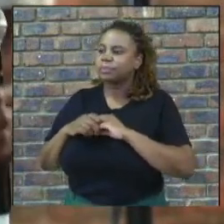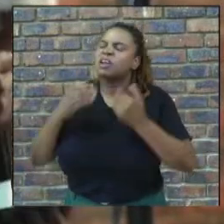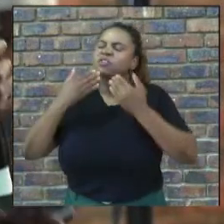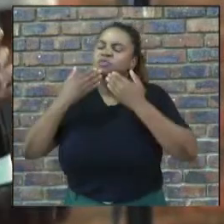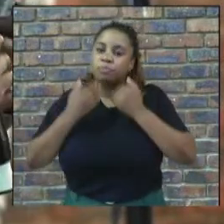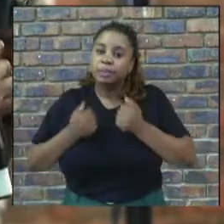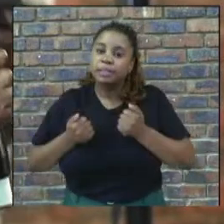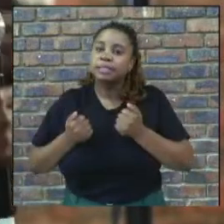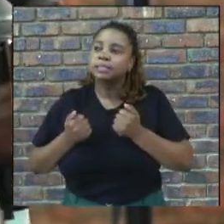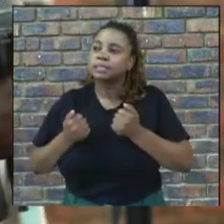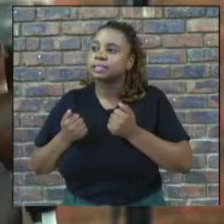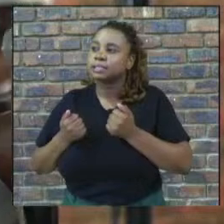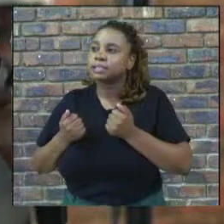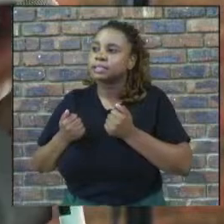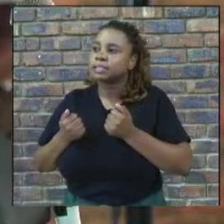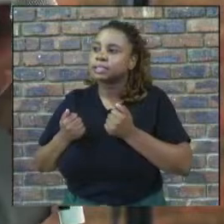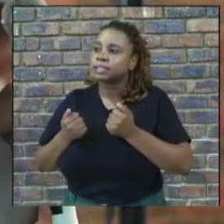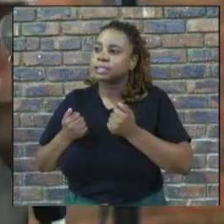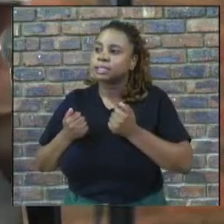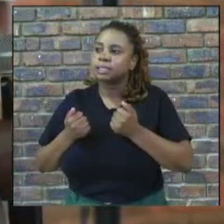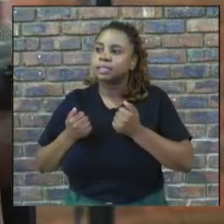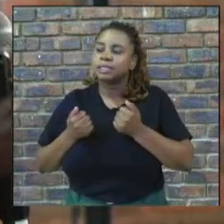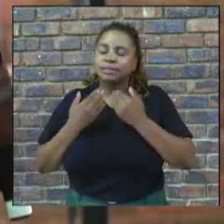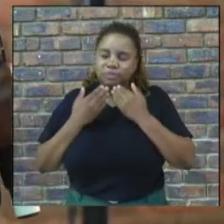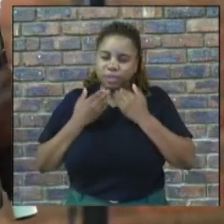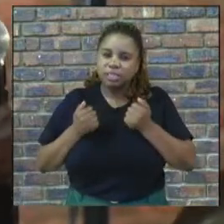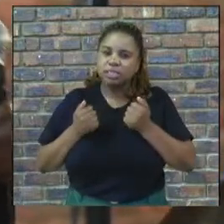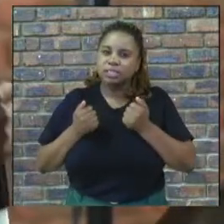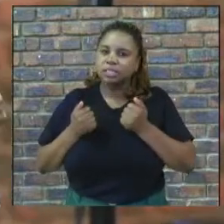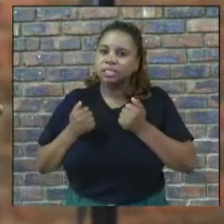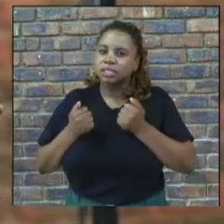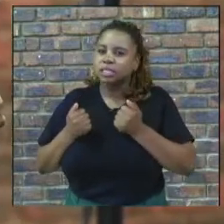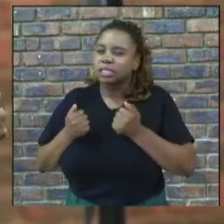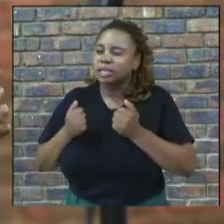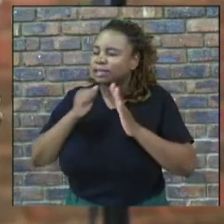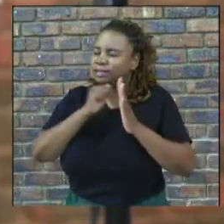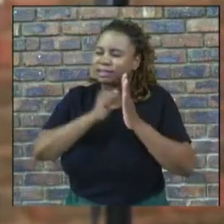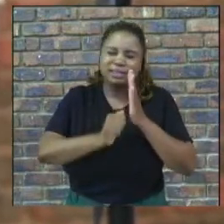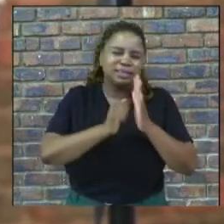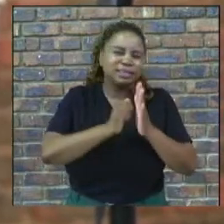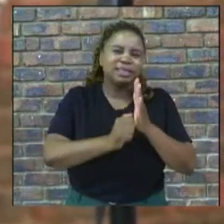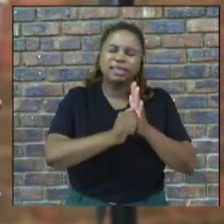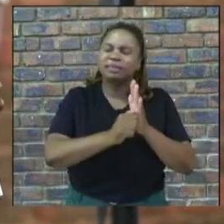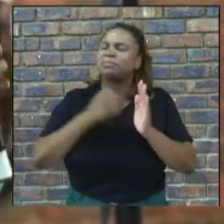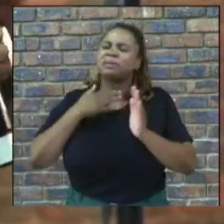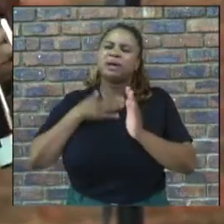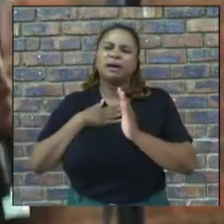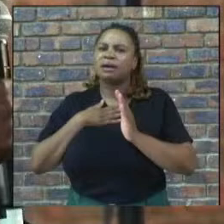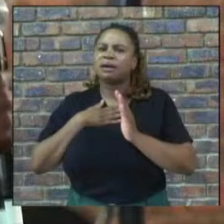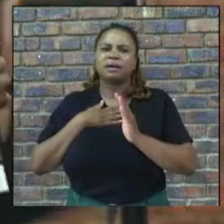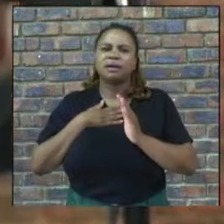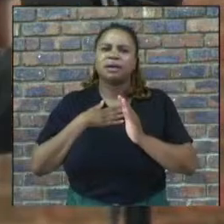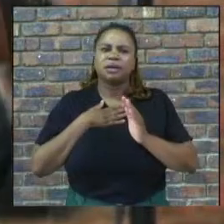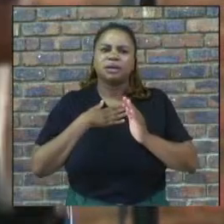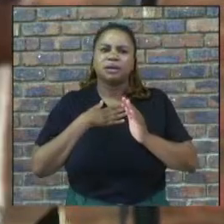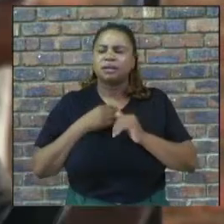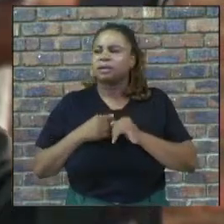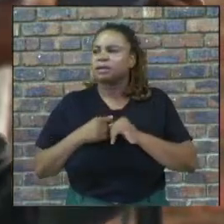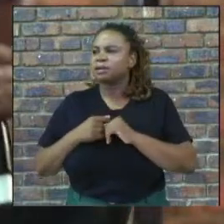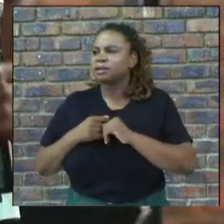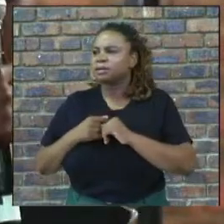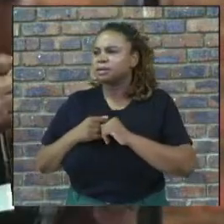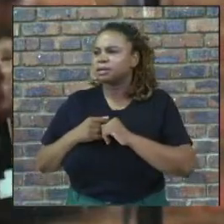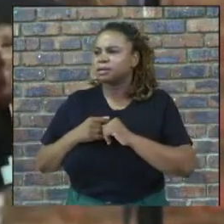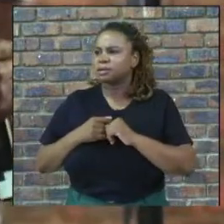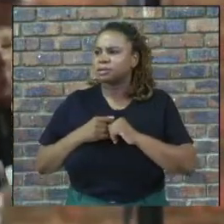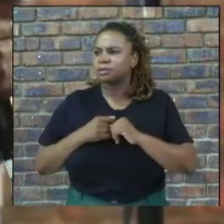please, you are our own people. Don't kill us. You are killing us now. Whether you are white, whether you are black, whether you are